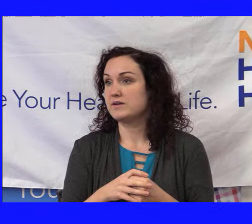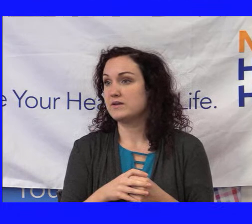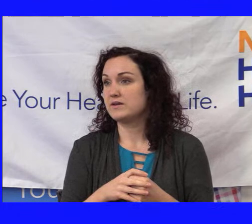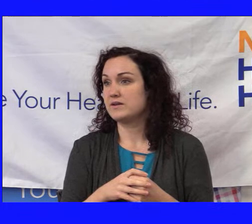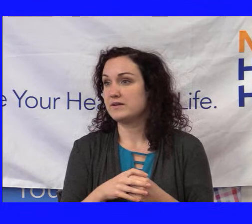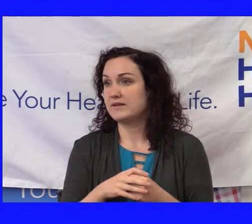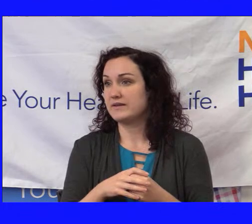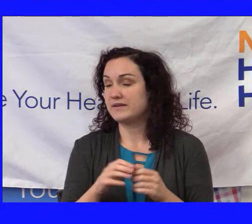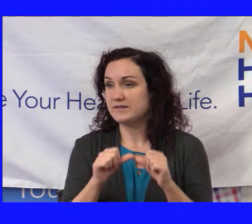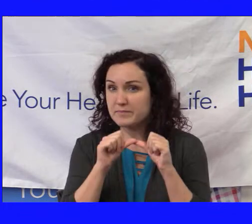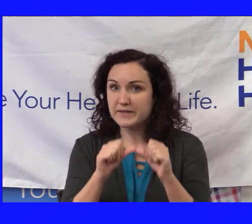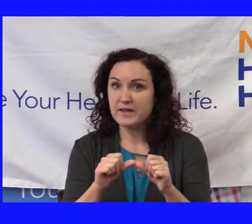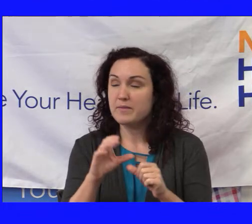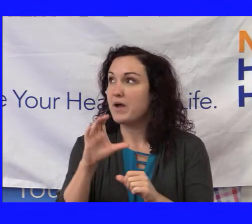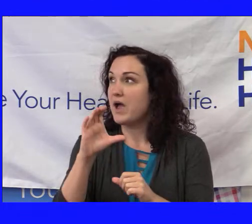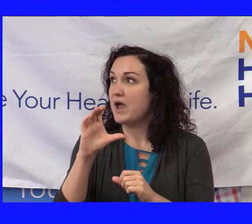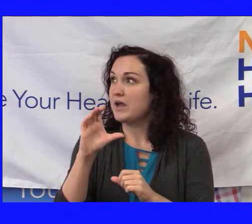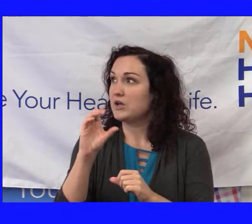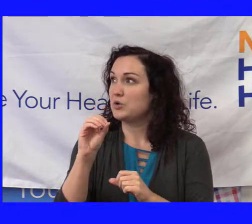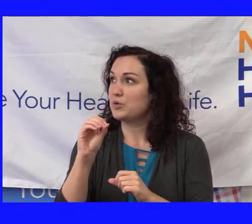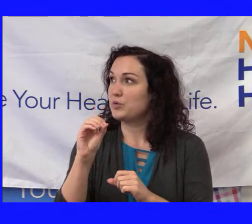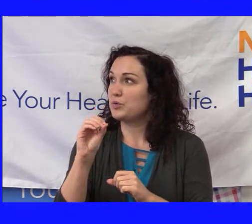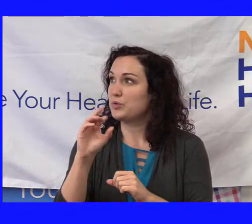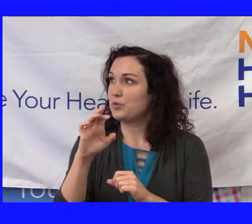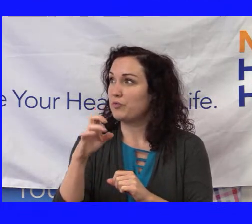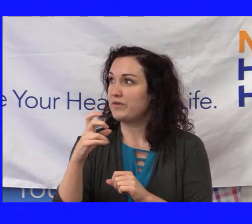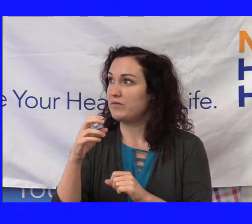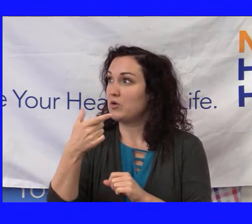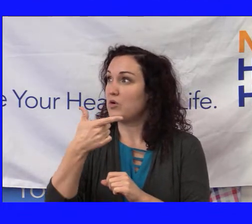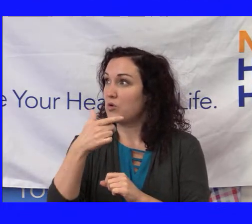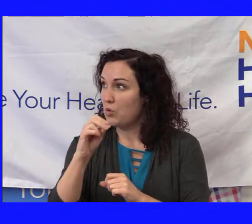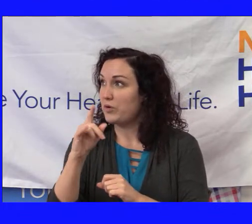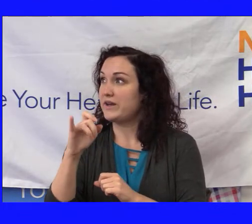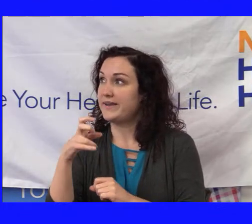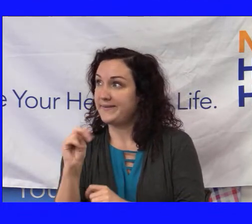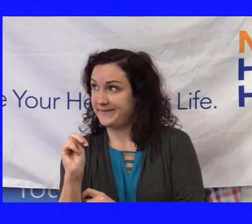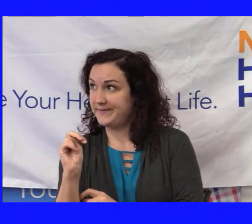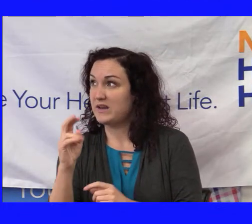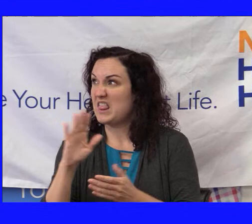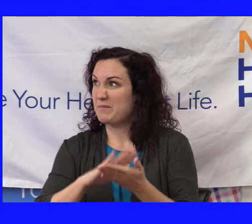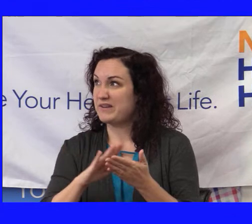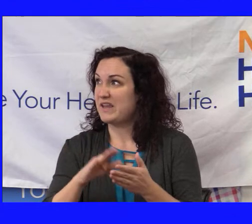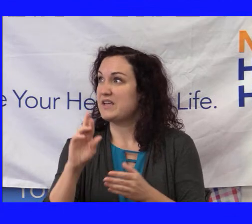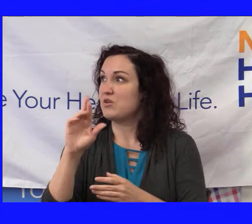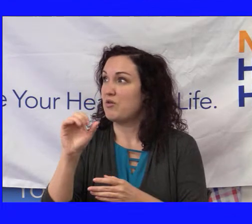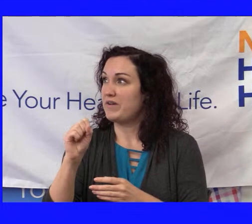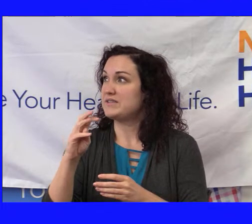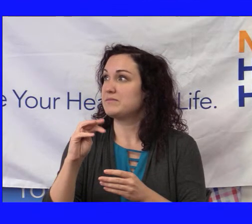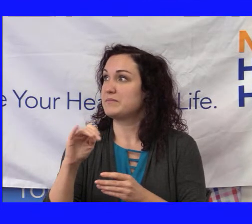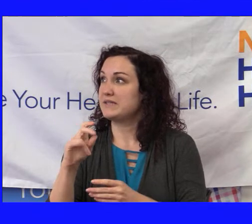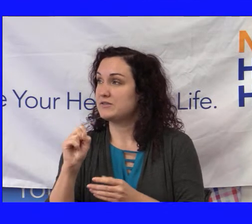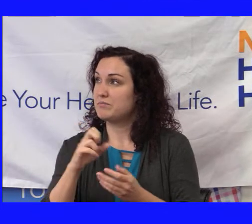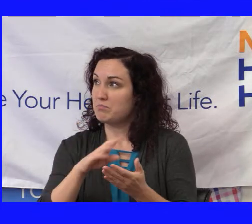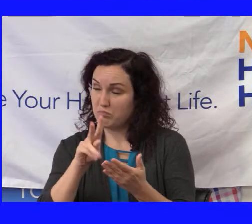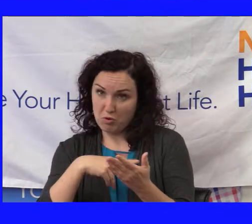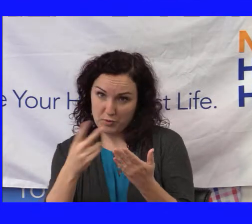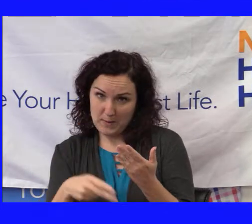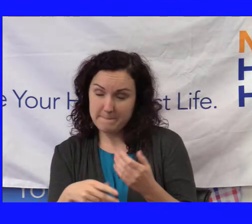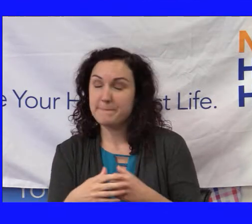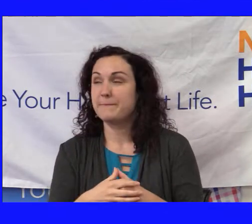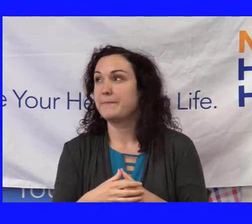is maintained by Gordian, who helps facilitate the JOCs program, and they update the price book